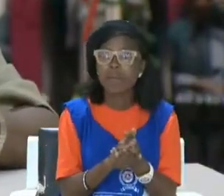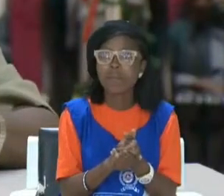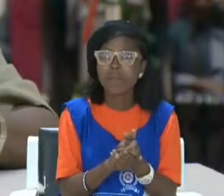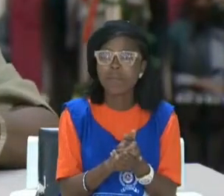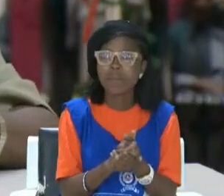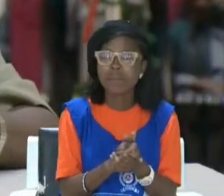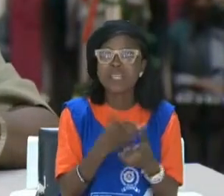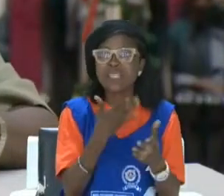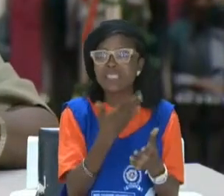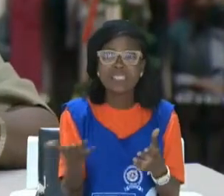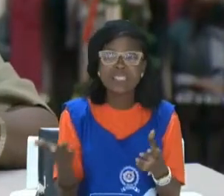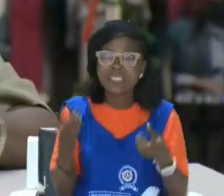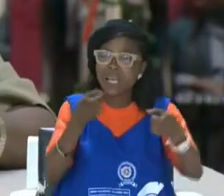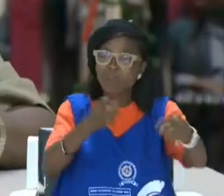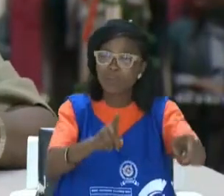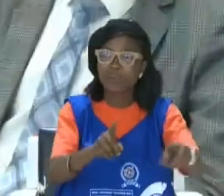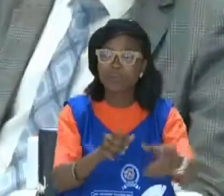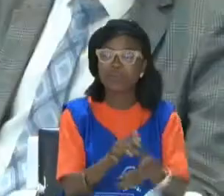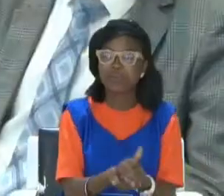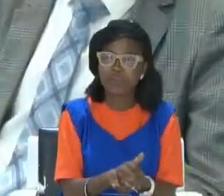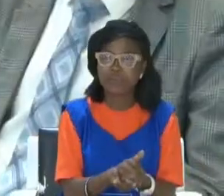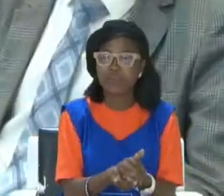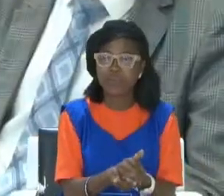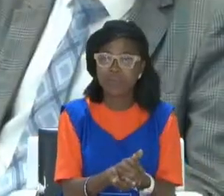certain things happened.